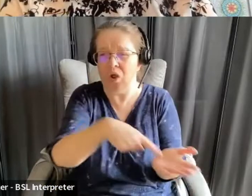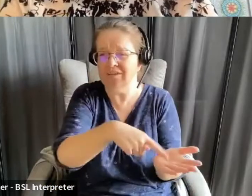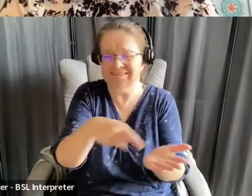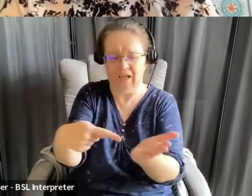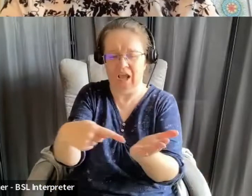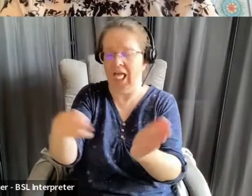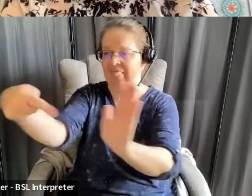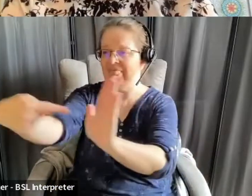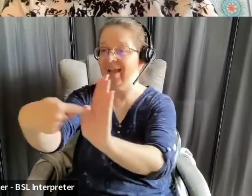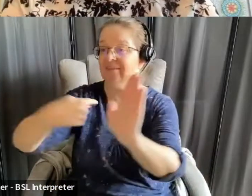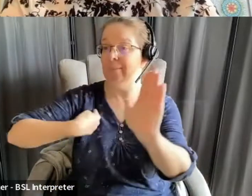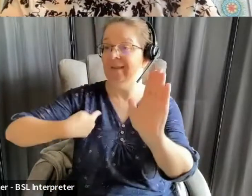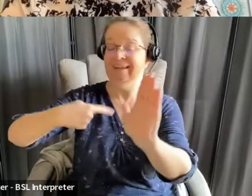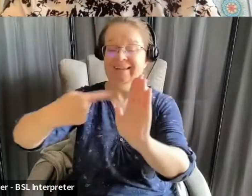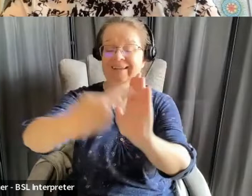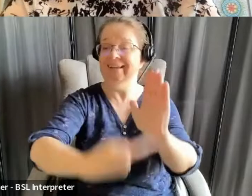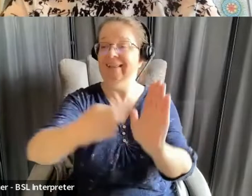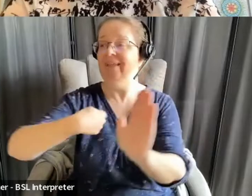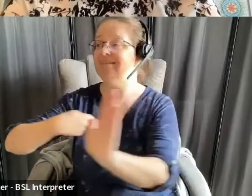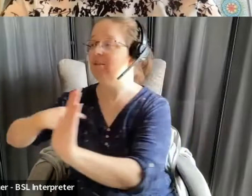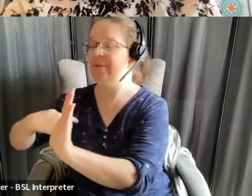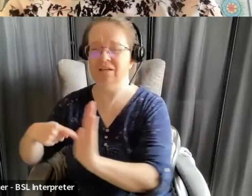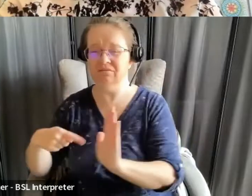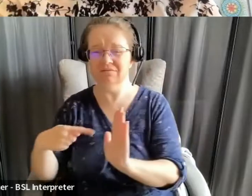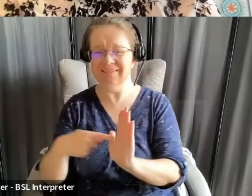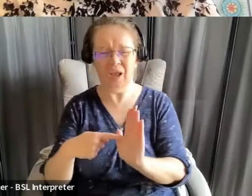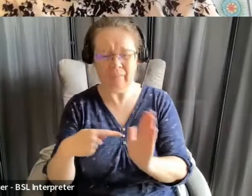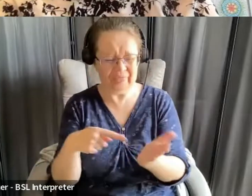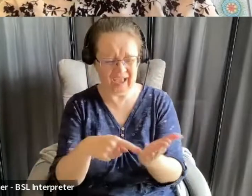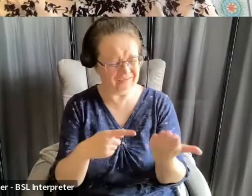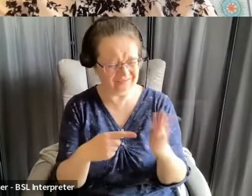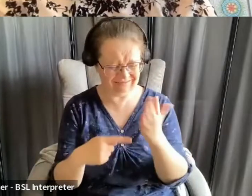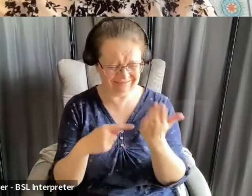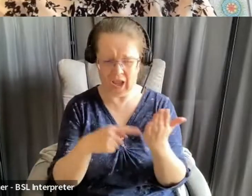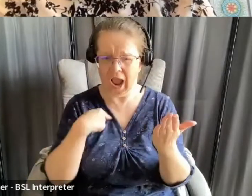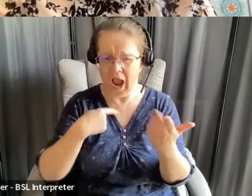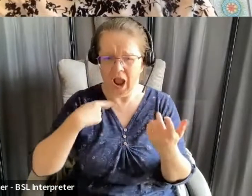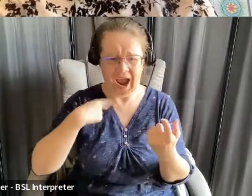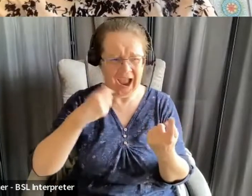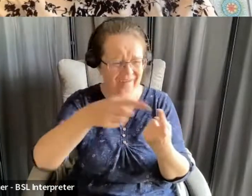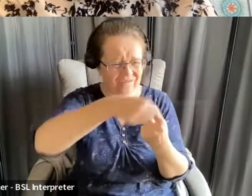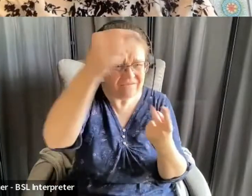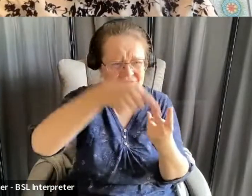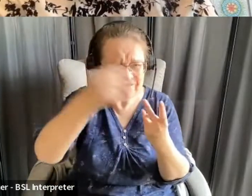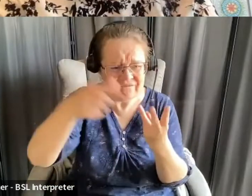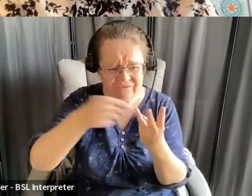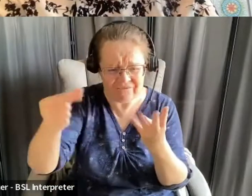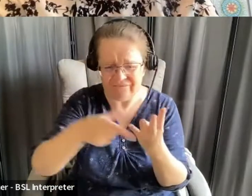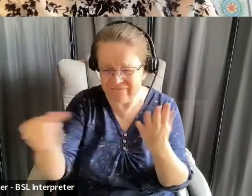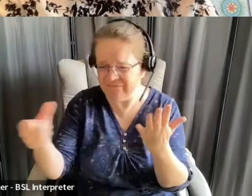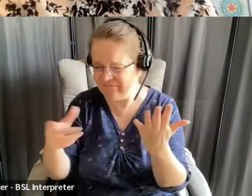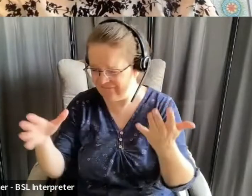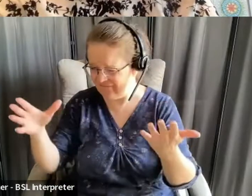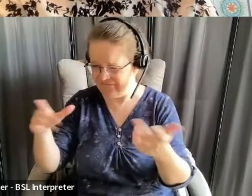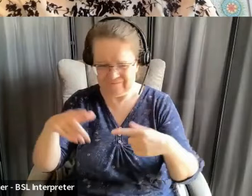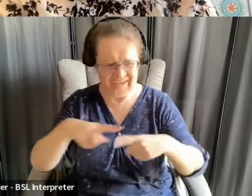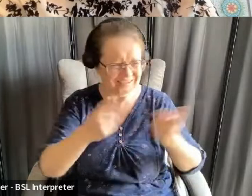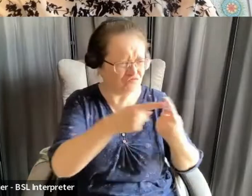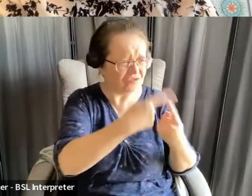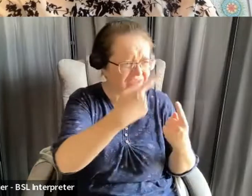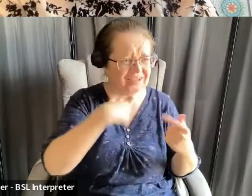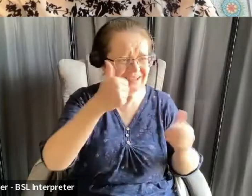piece of paper trying to explain who I am, because I'm so many different things and I offer so many different attributes and